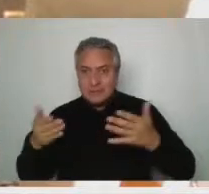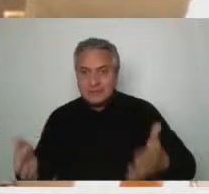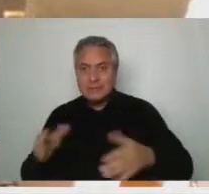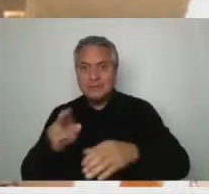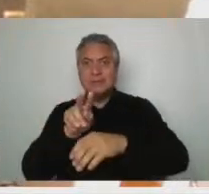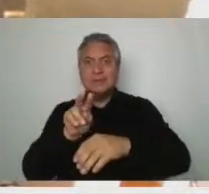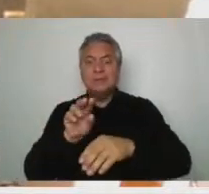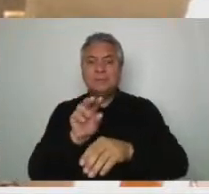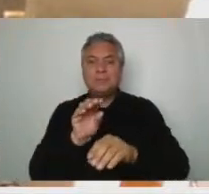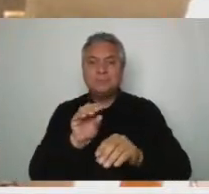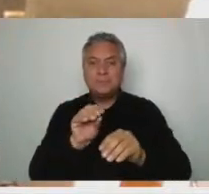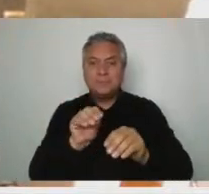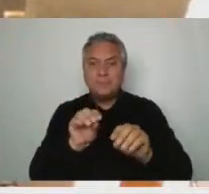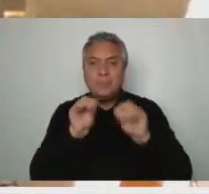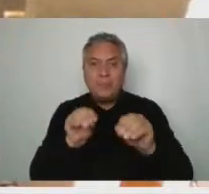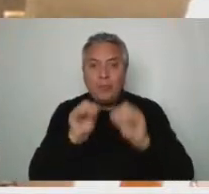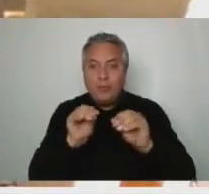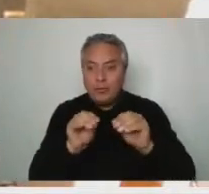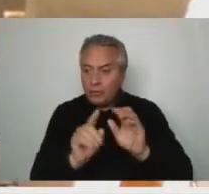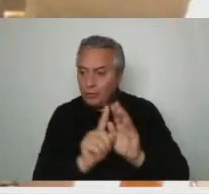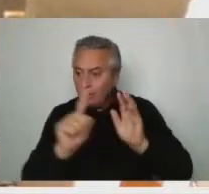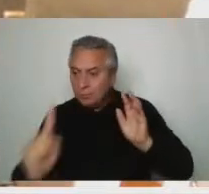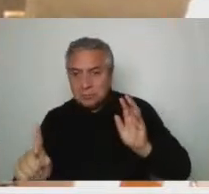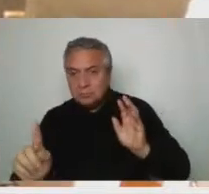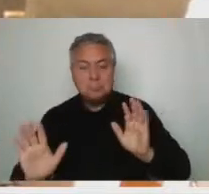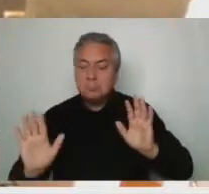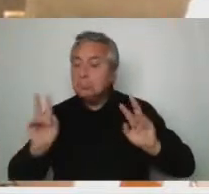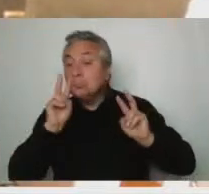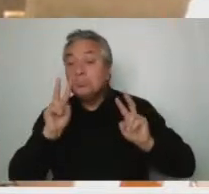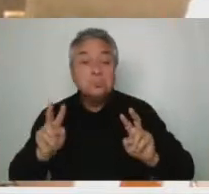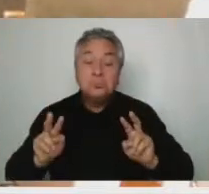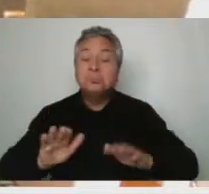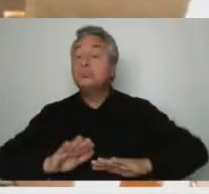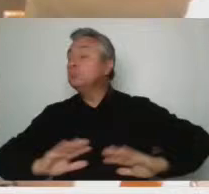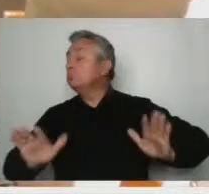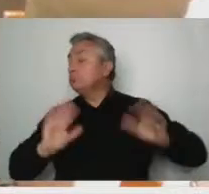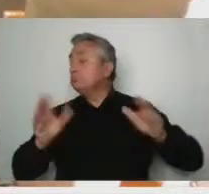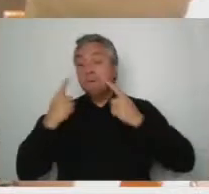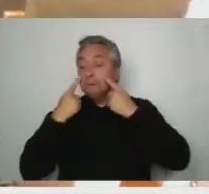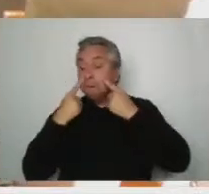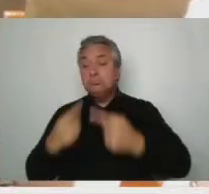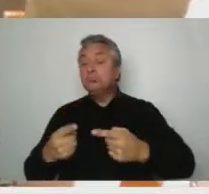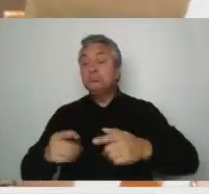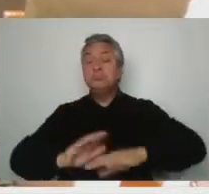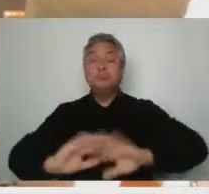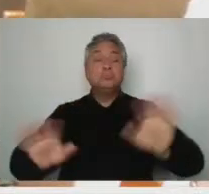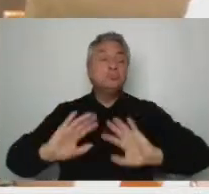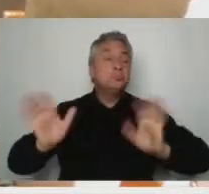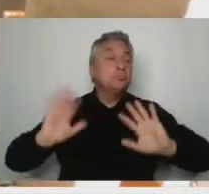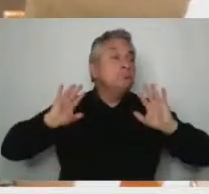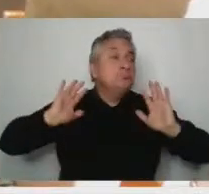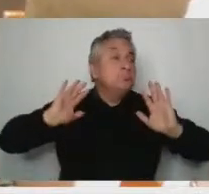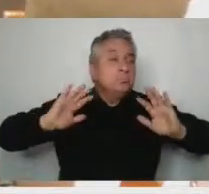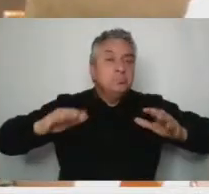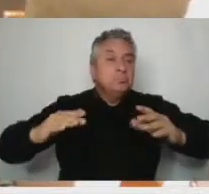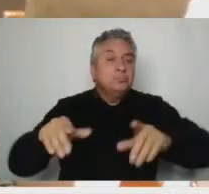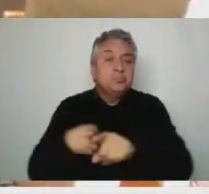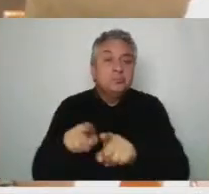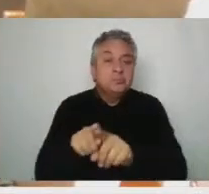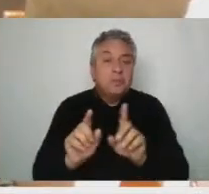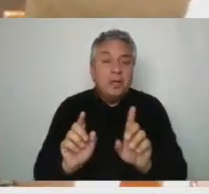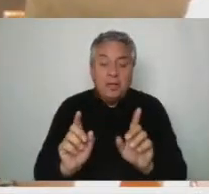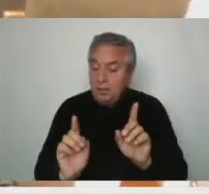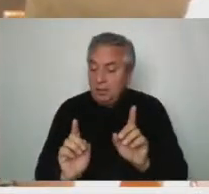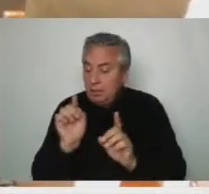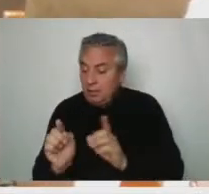of students and teachers, were simply not viewed, were not observed. It seemed as if that problem